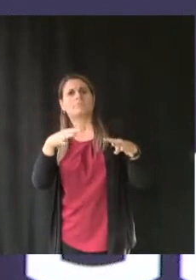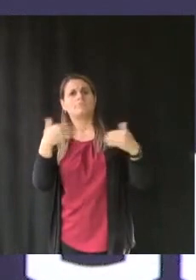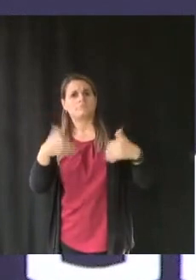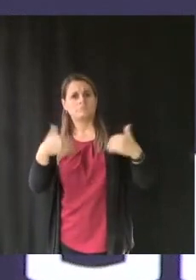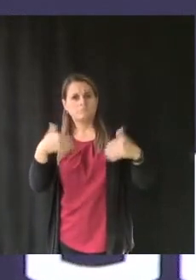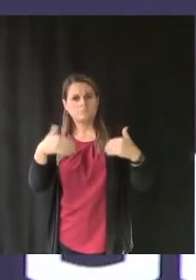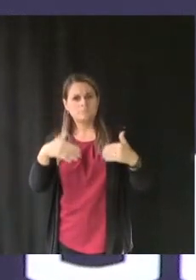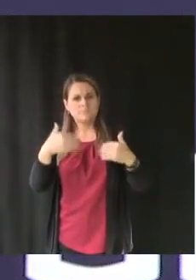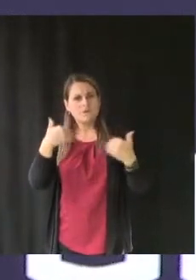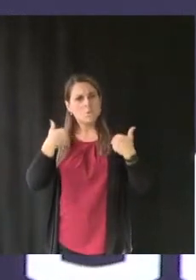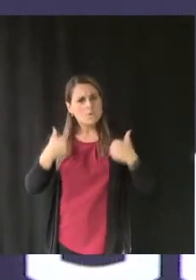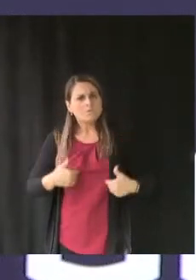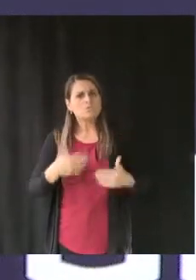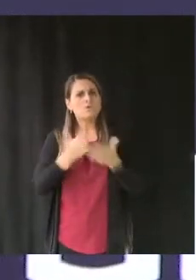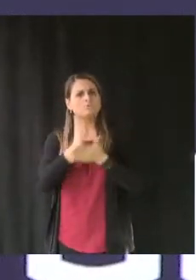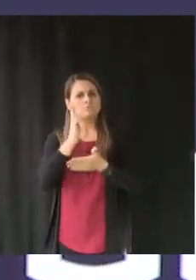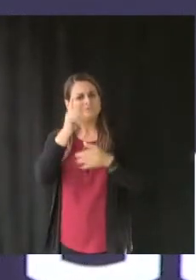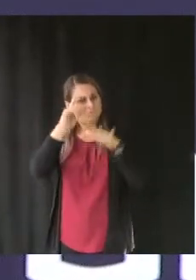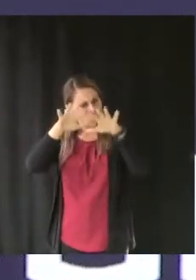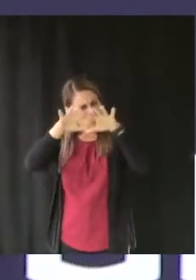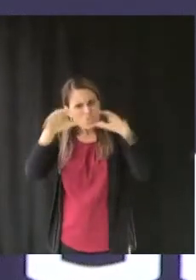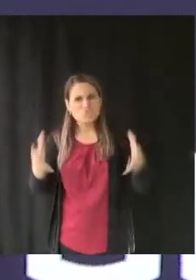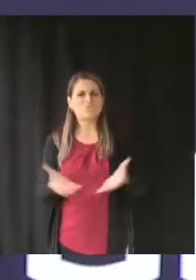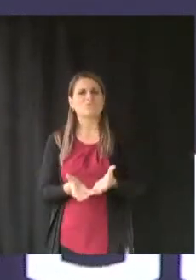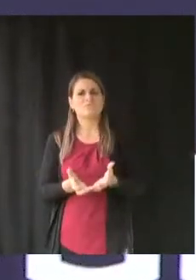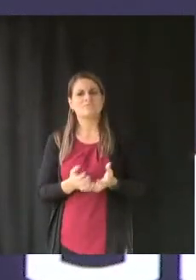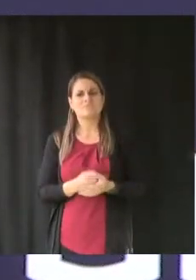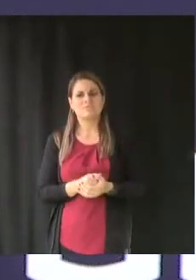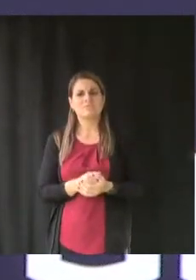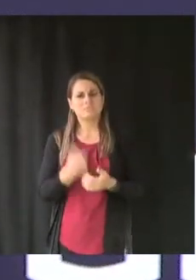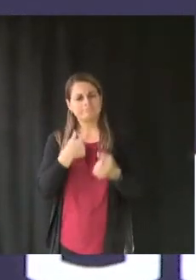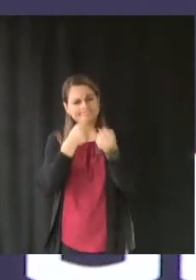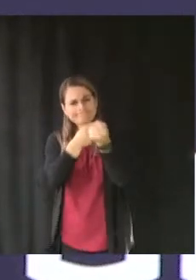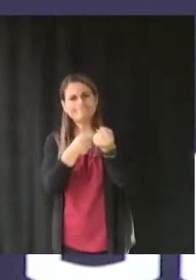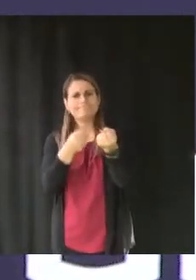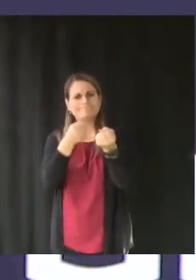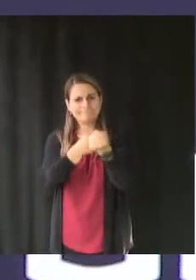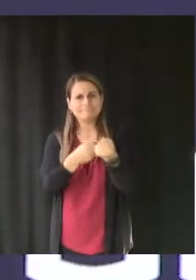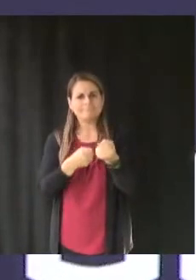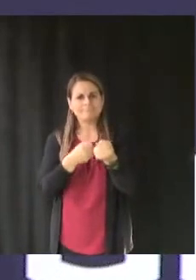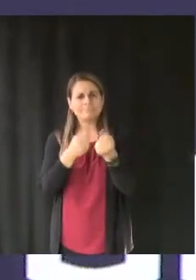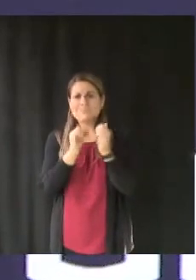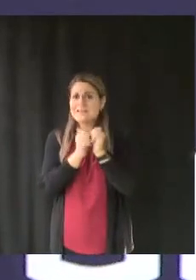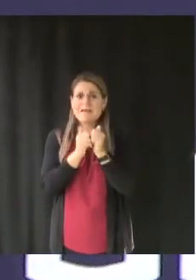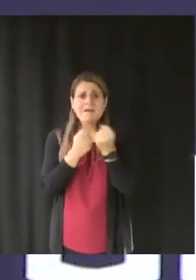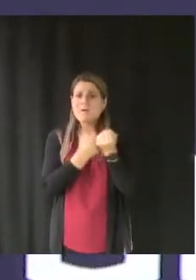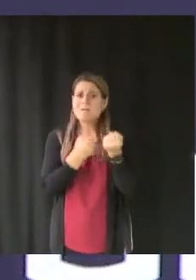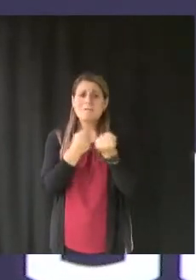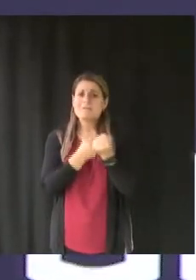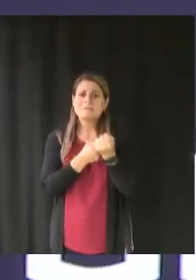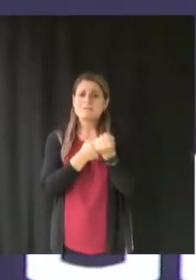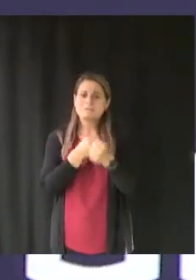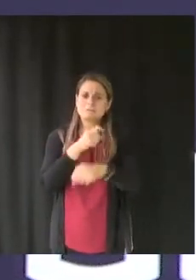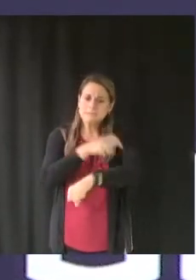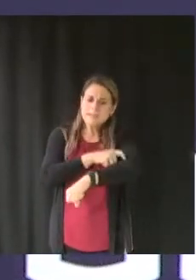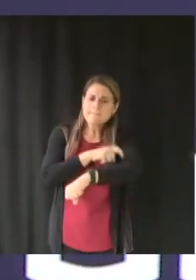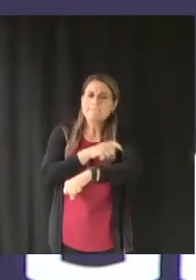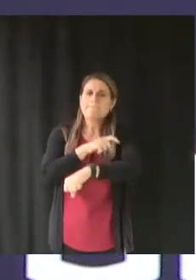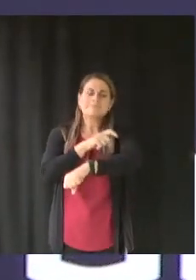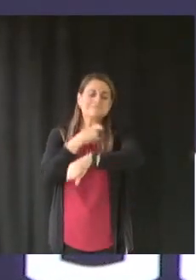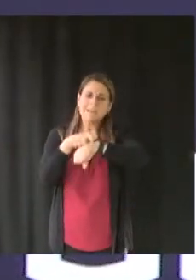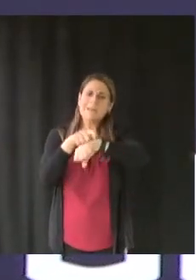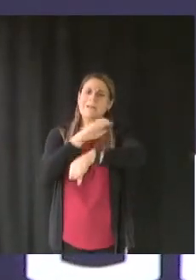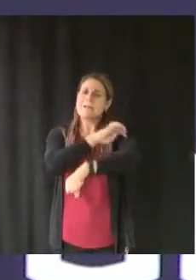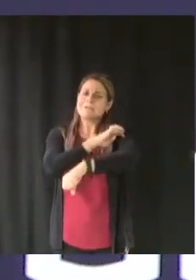humankind. An undertaking that we all support with our time and our resources and our pride. These